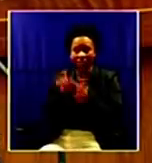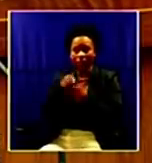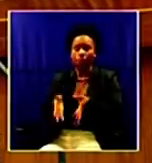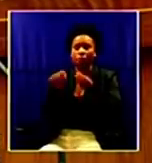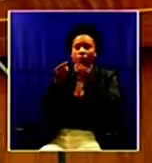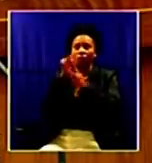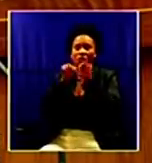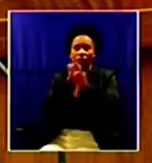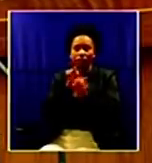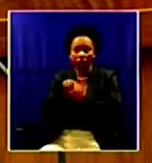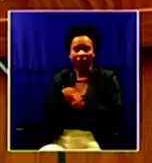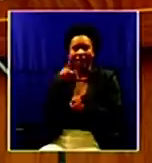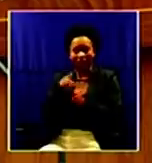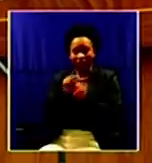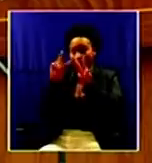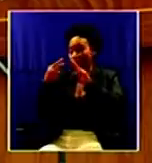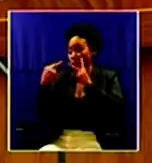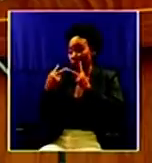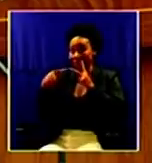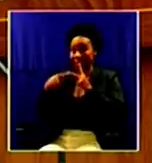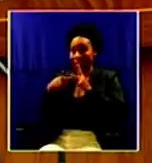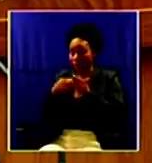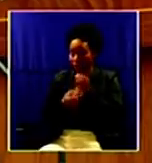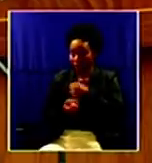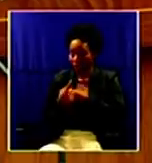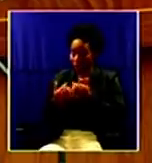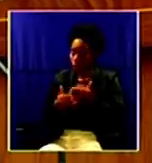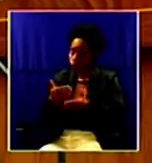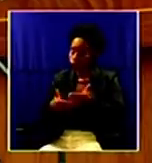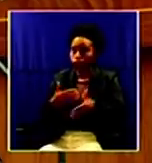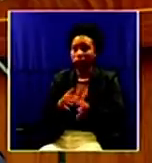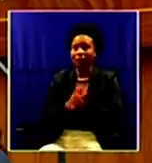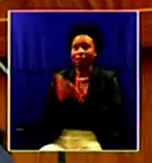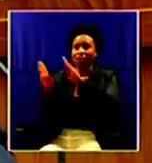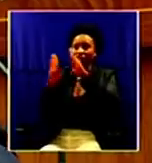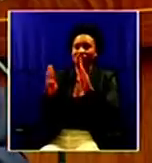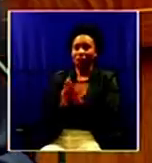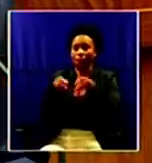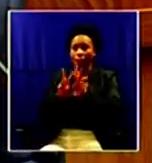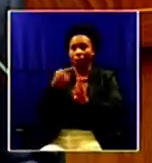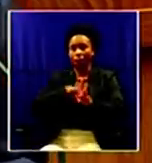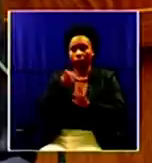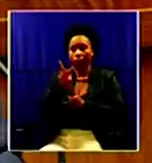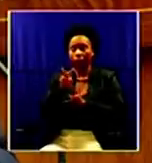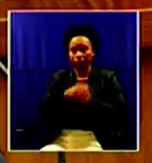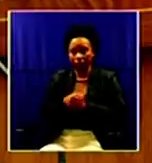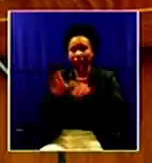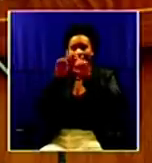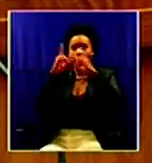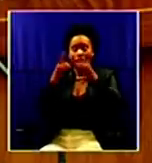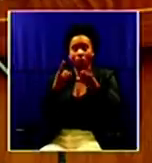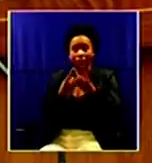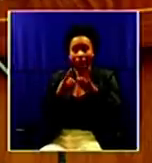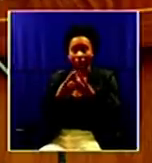reviews are already underway and will shape this framework. The Department of Public